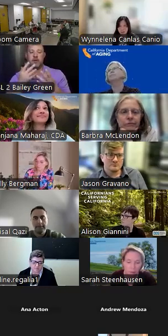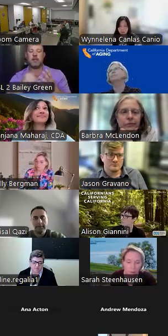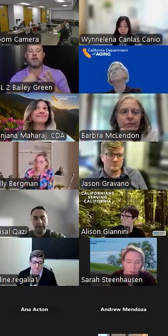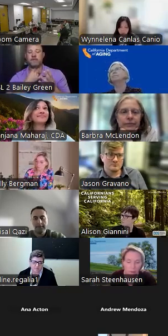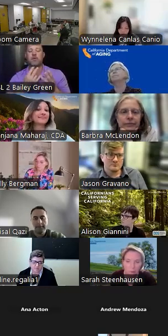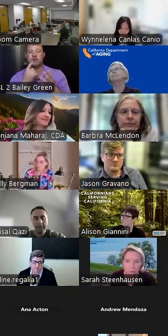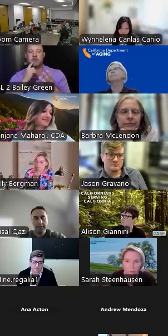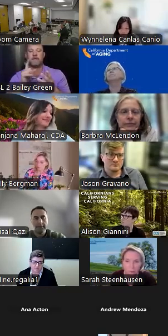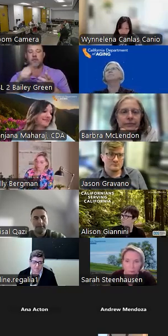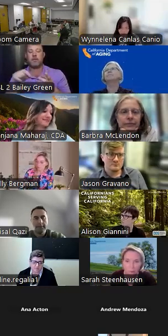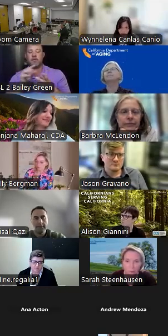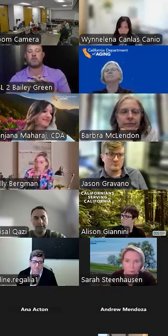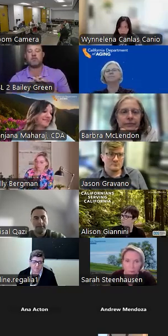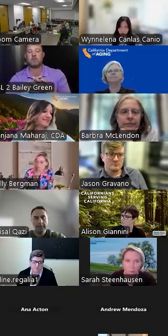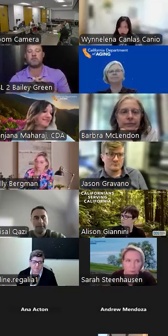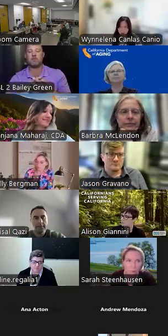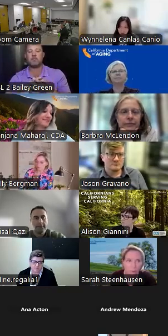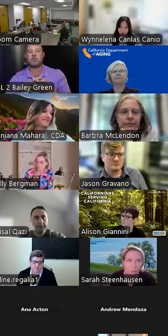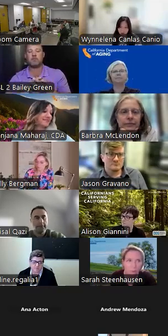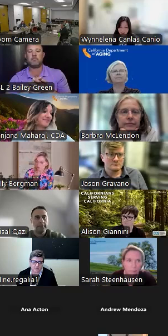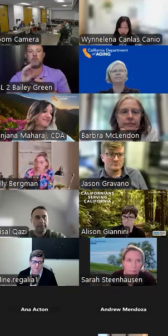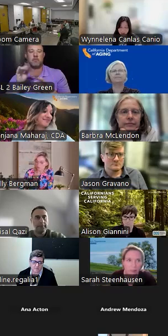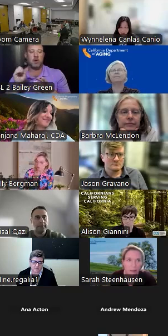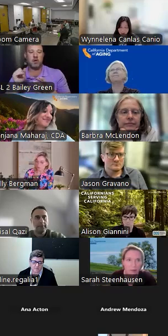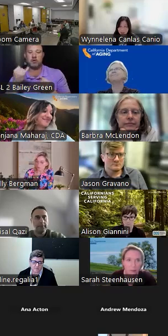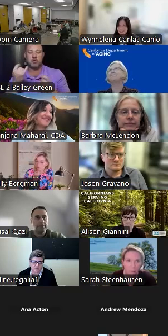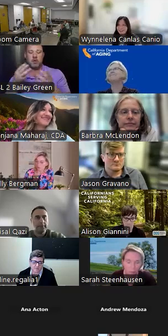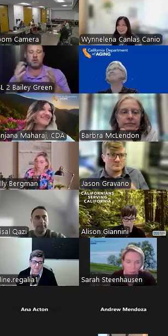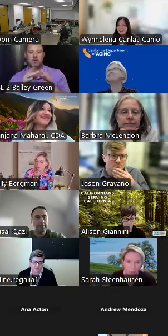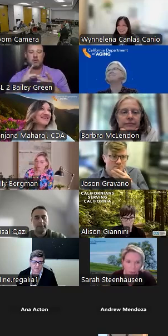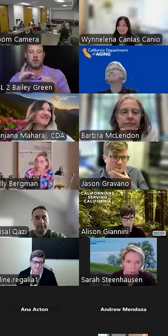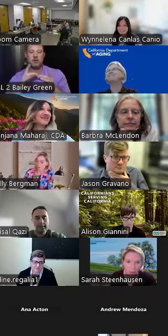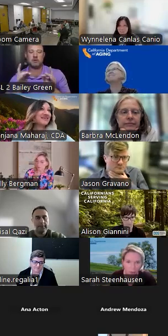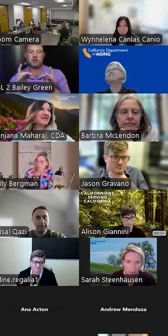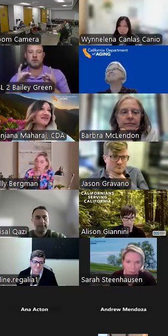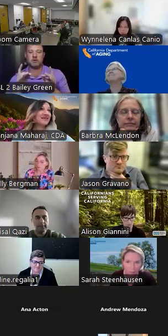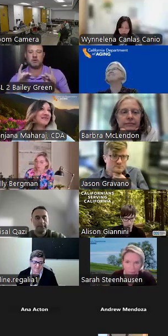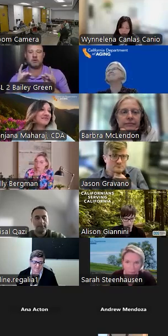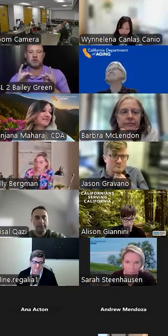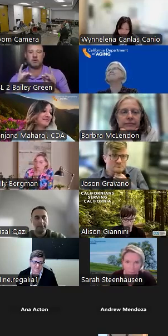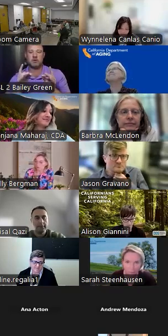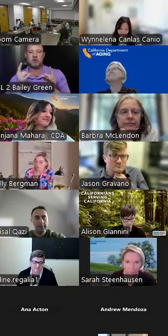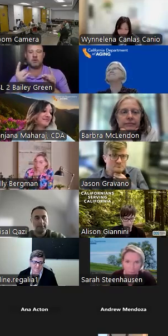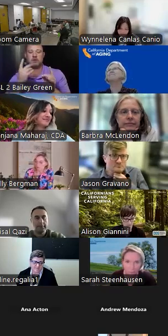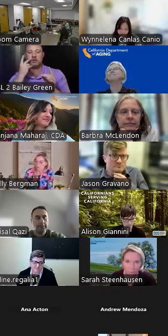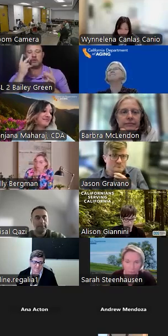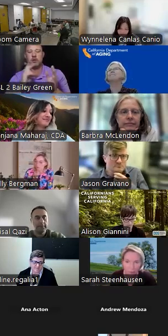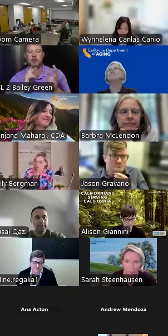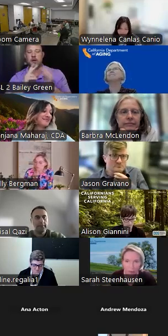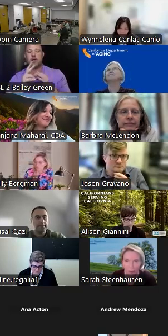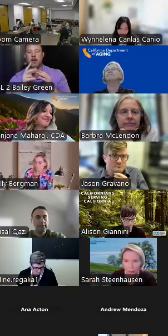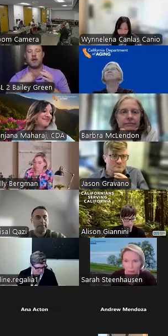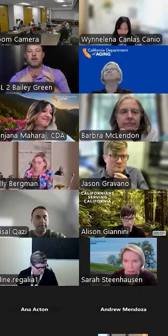voice for them. So, Carlos, any closing remarks? Just looking ahead,